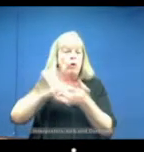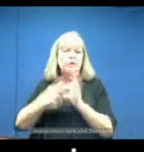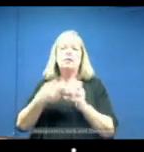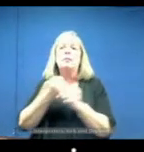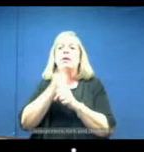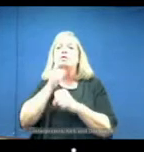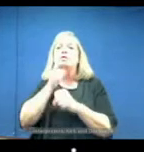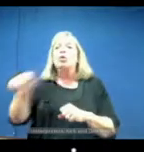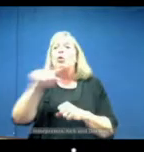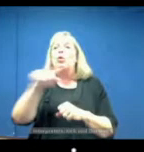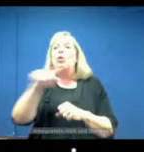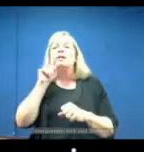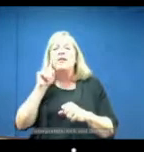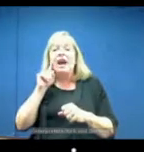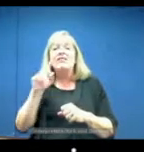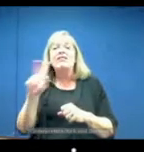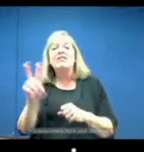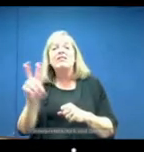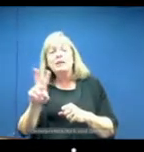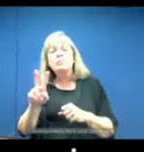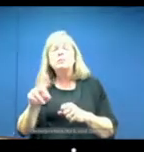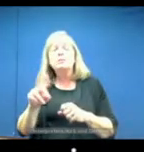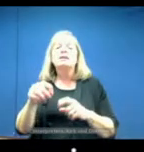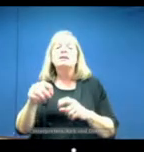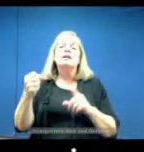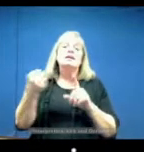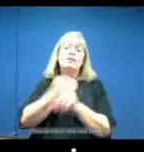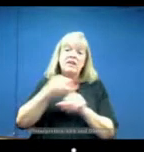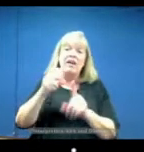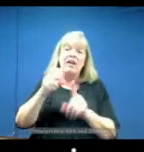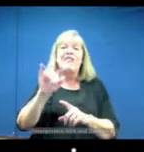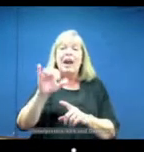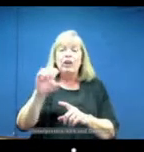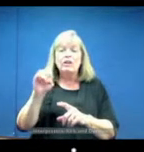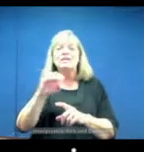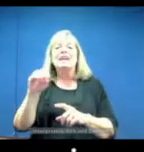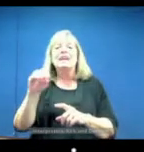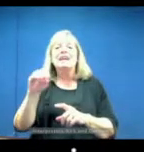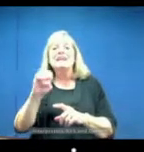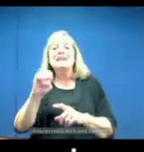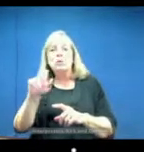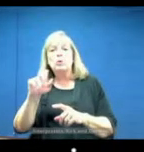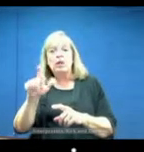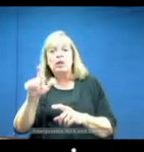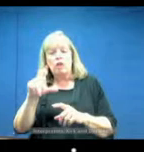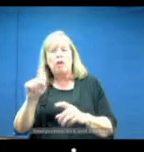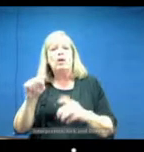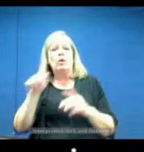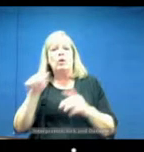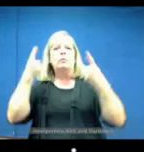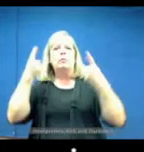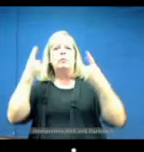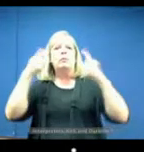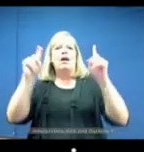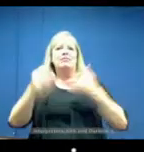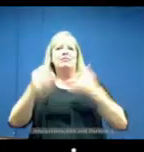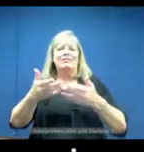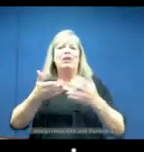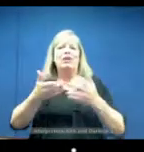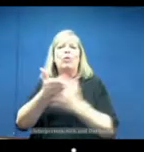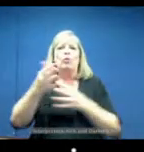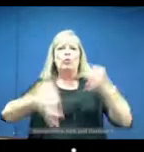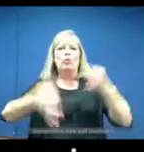domestic violence and sexual assault have advocates with them when they go to court proceedings.